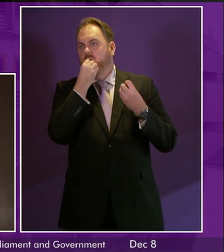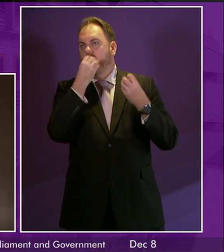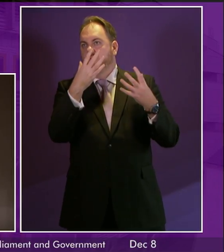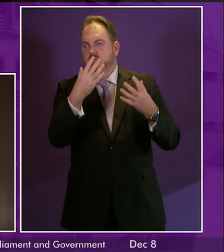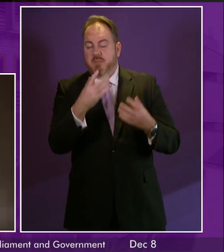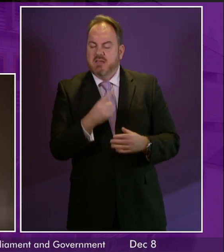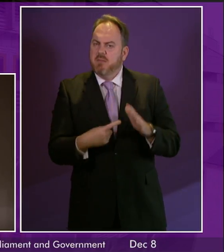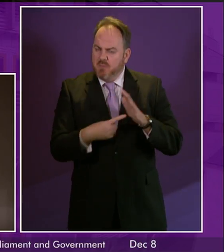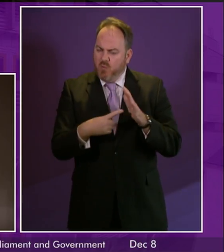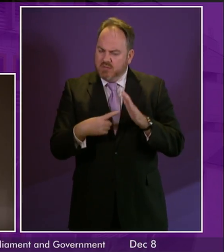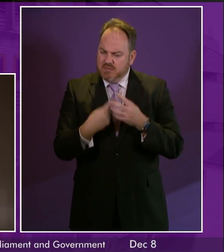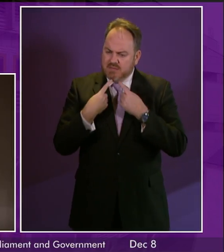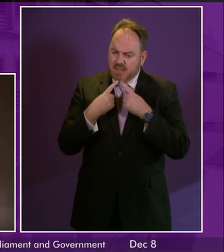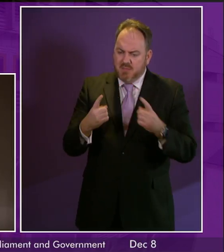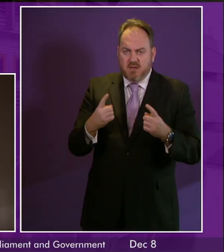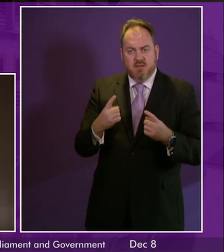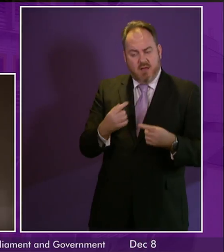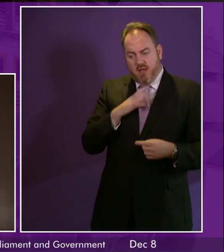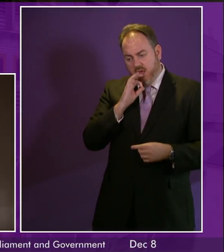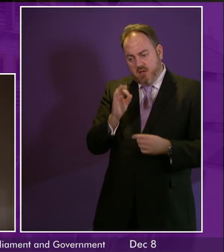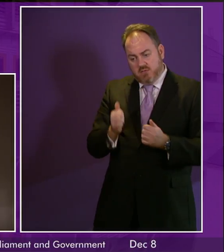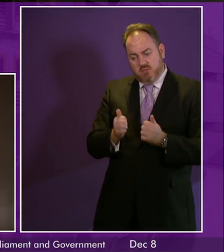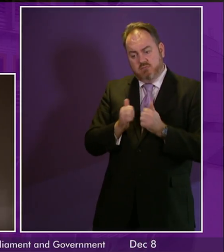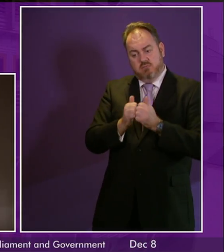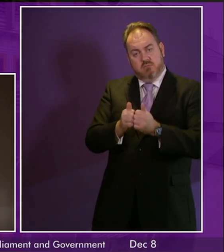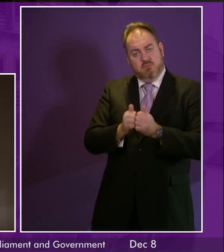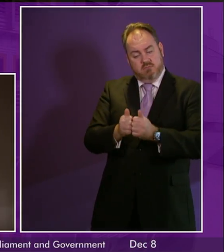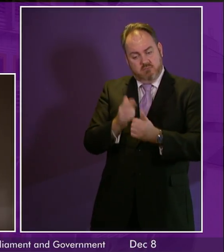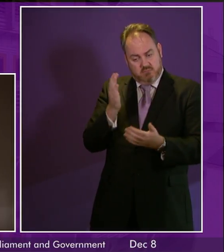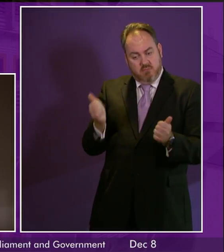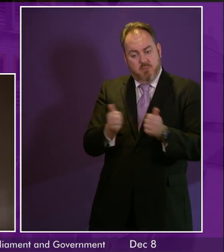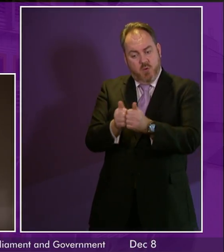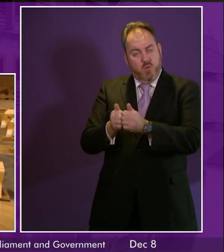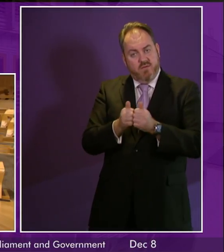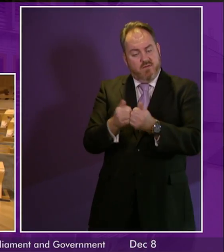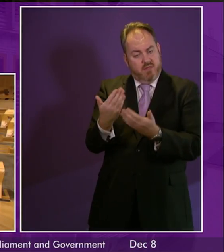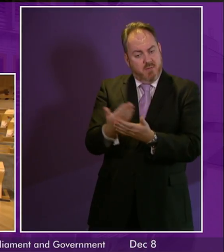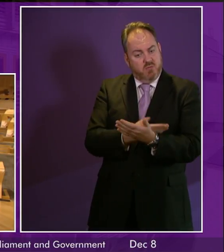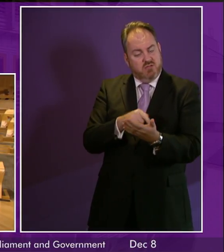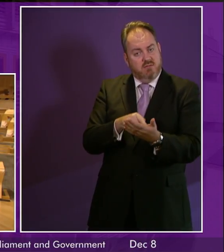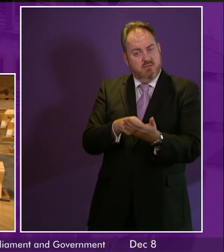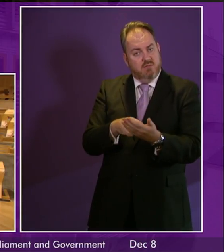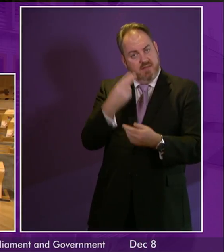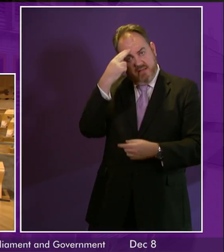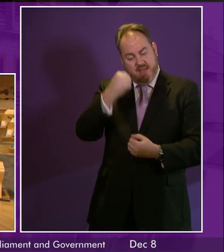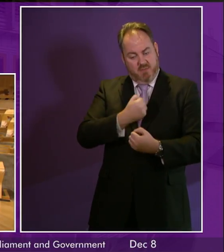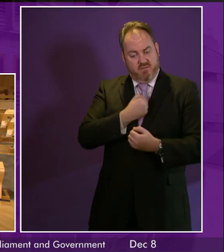of intent, and I therefore move the motion in the name of the Finance and Constitution Committee. Thank you.